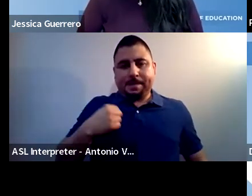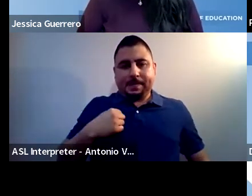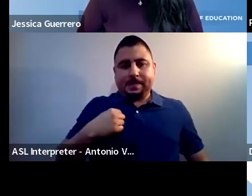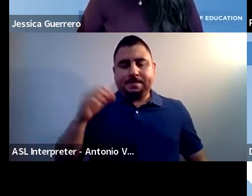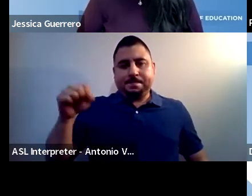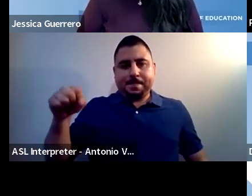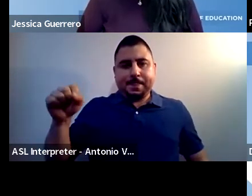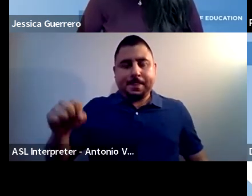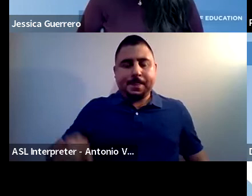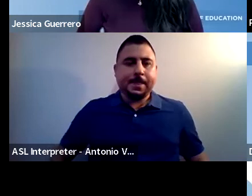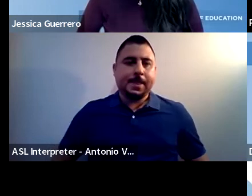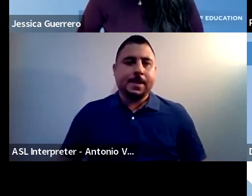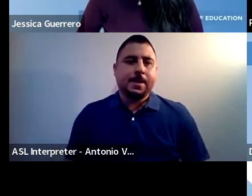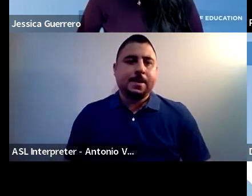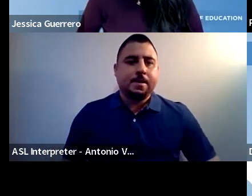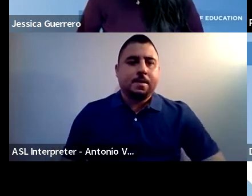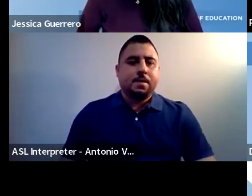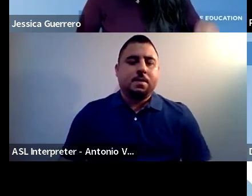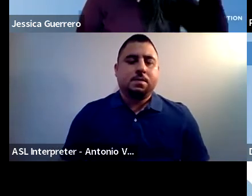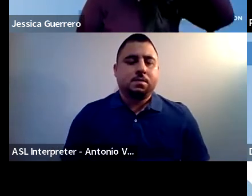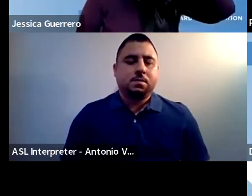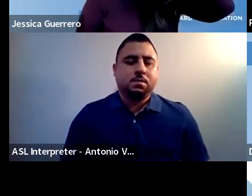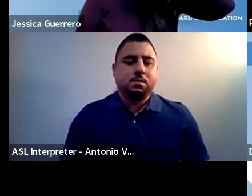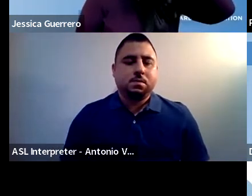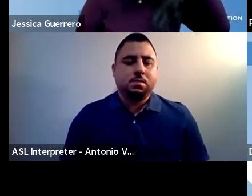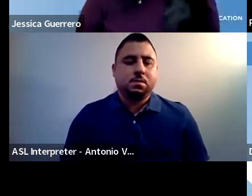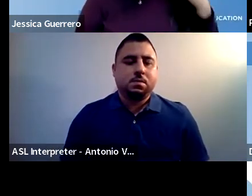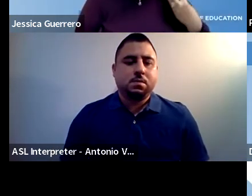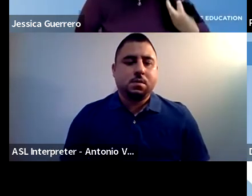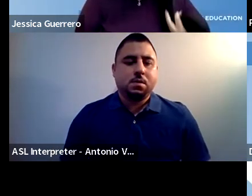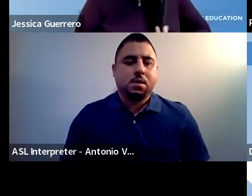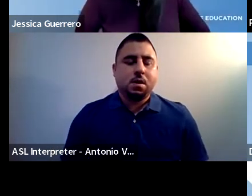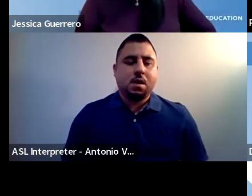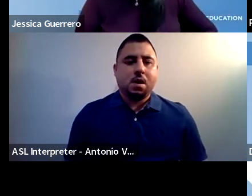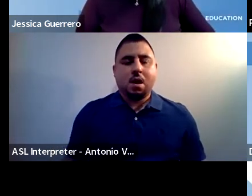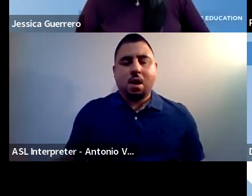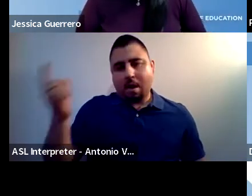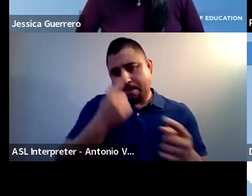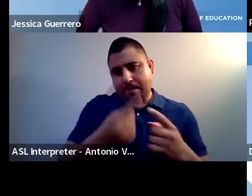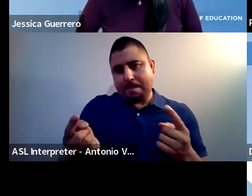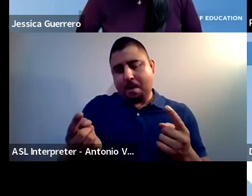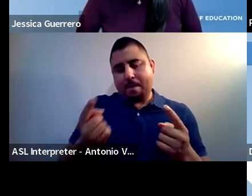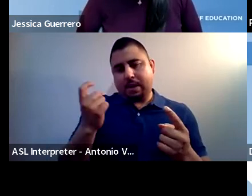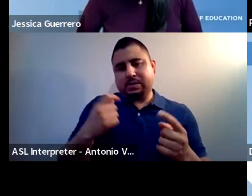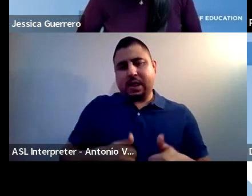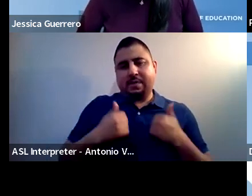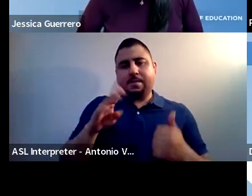Yes. Okay, I'm opposed because I've been a resident of Bowie